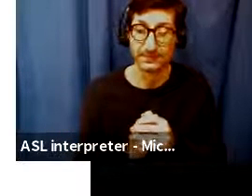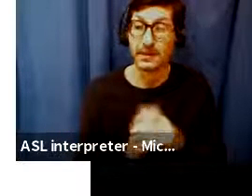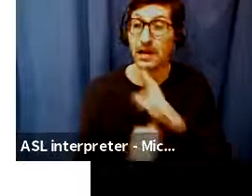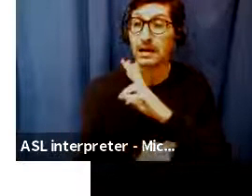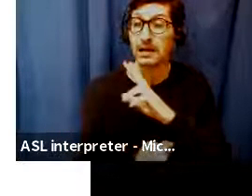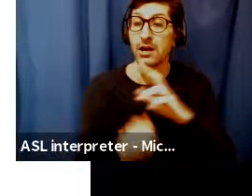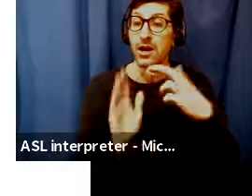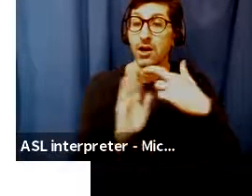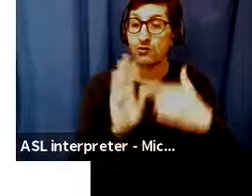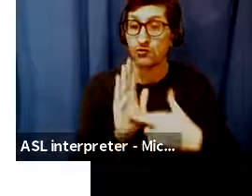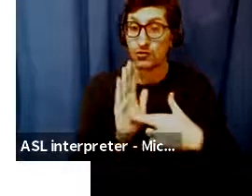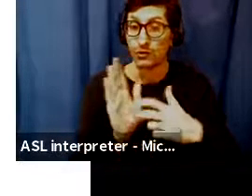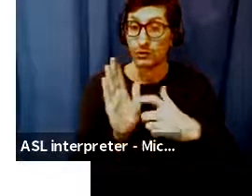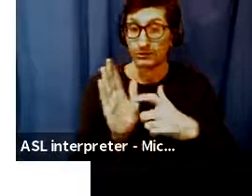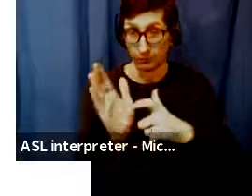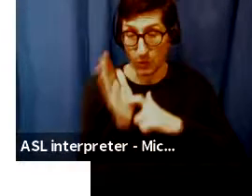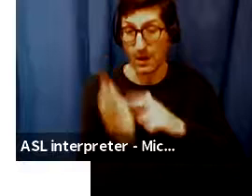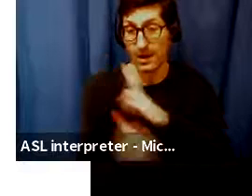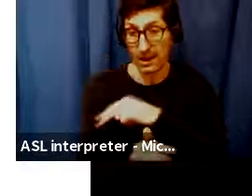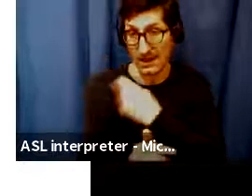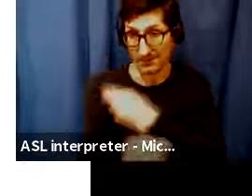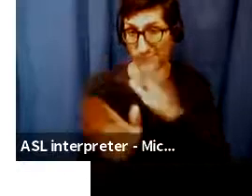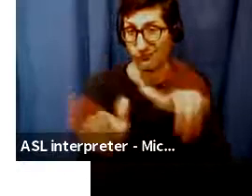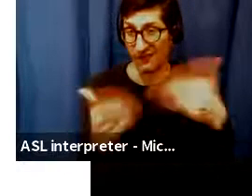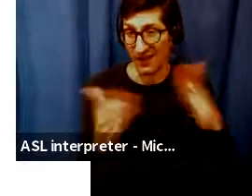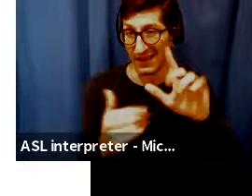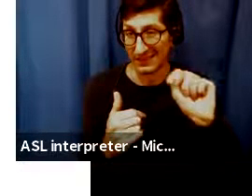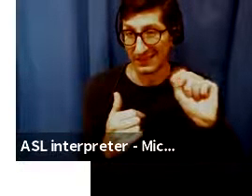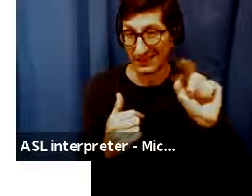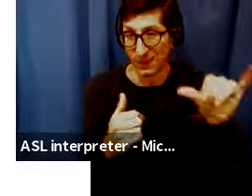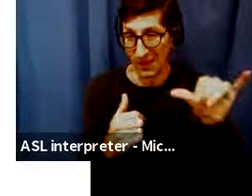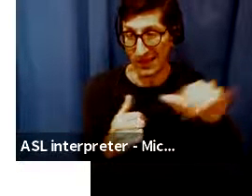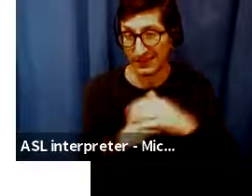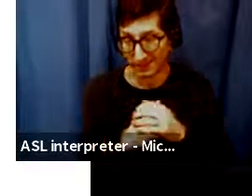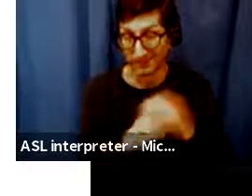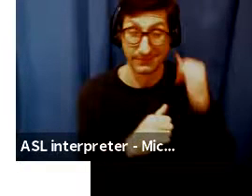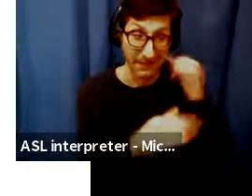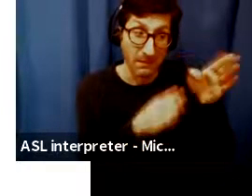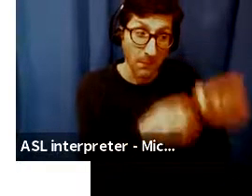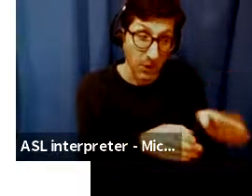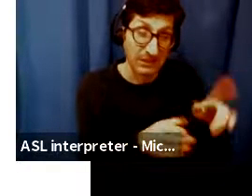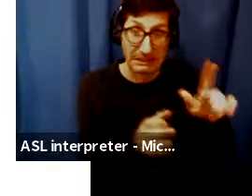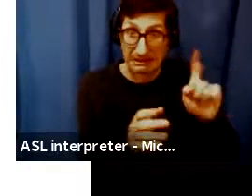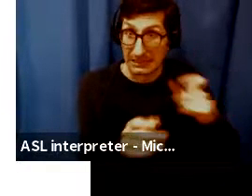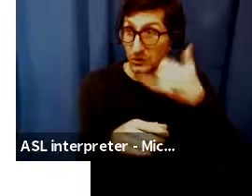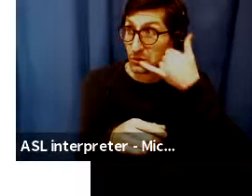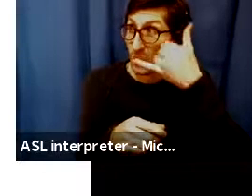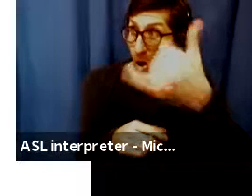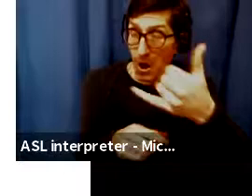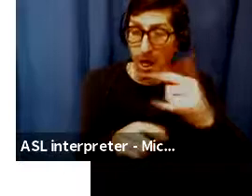regulation to provide TTYs if necessary for someone to make a phone call.